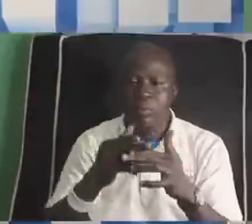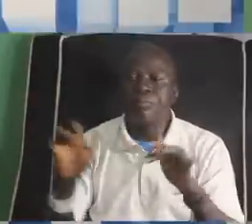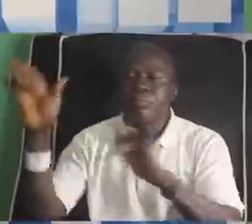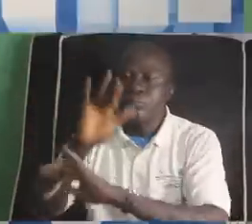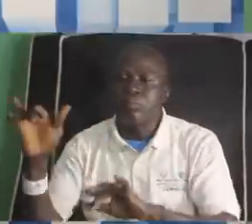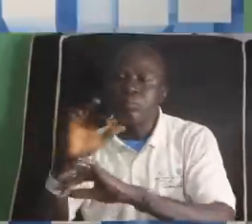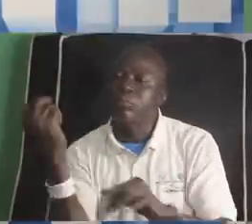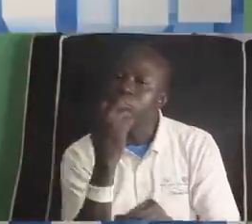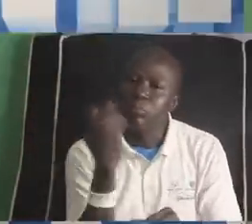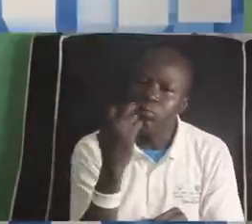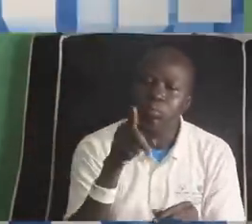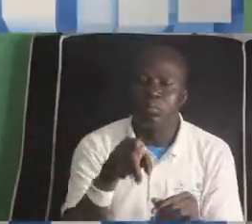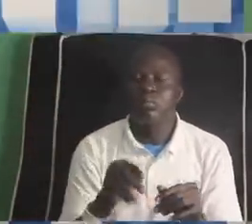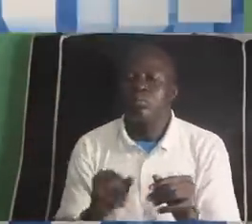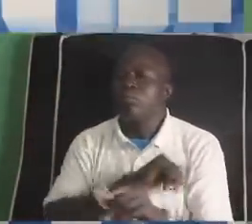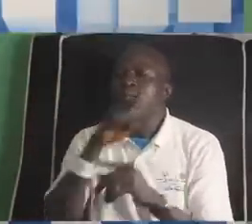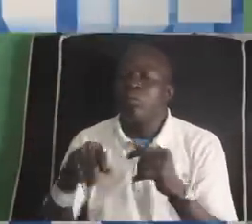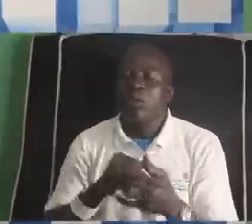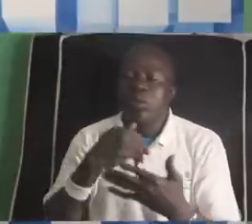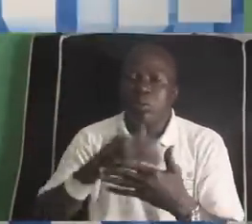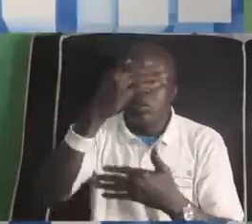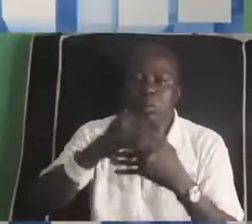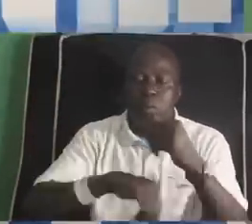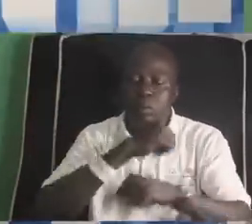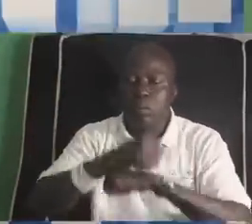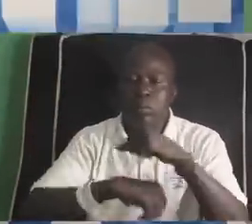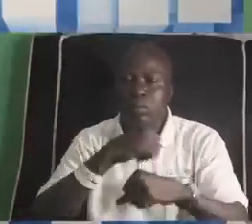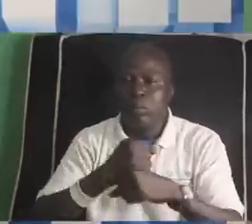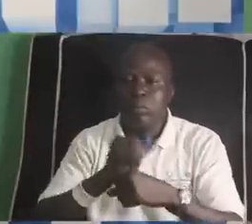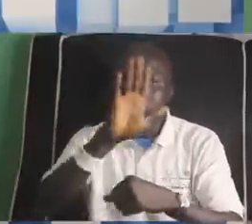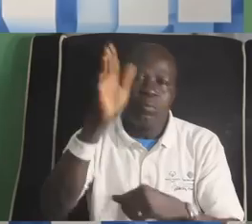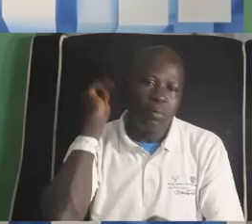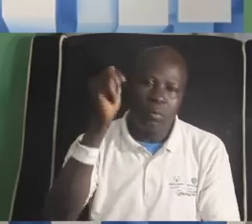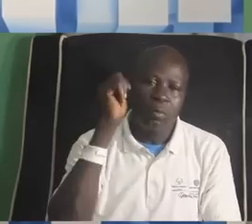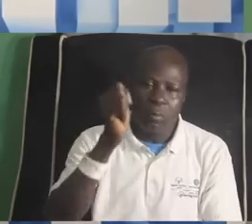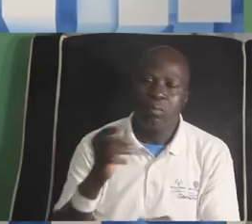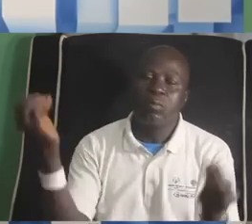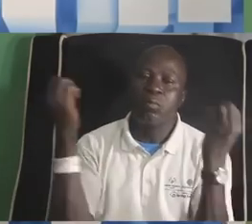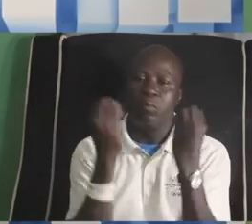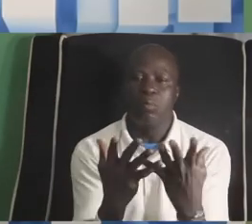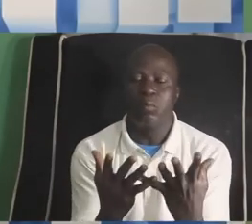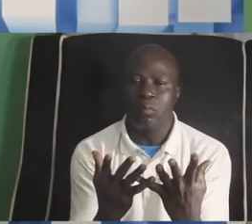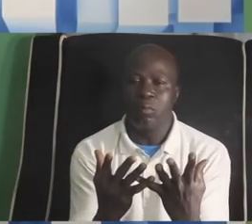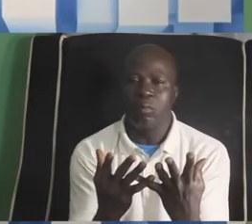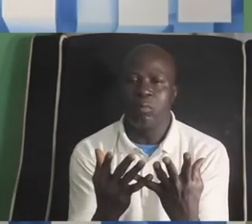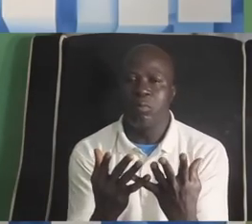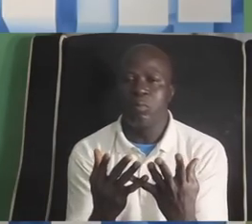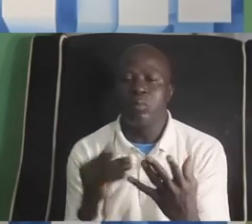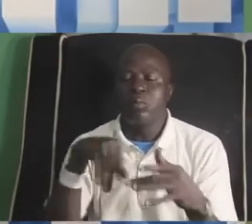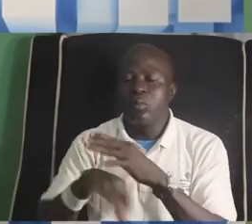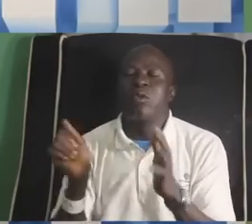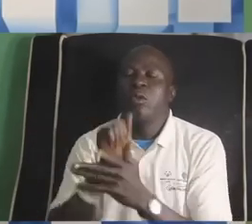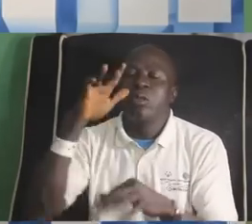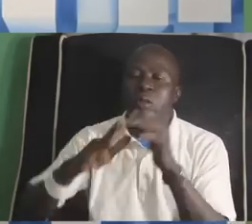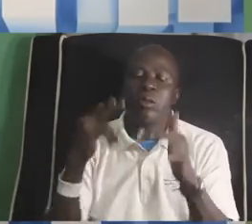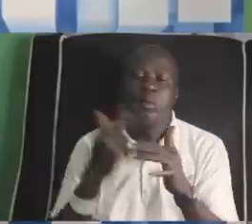ma fo. Mercy will manifest. But ma diwo yi amodo. By this time next year. Eri ra po repete. Your testimony